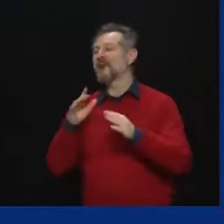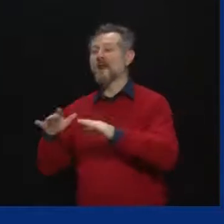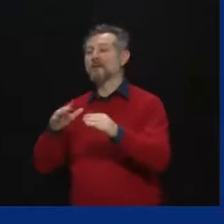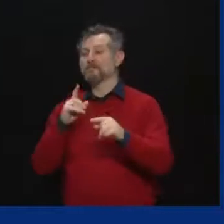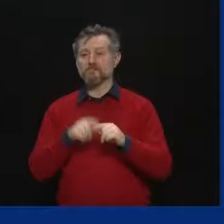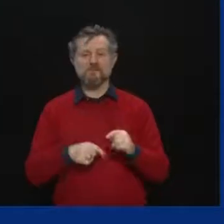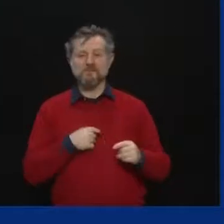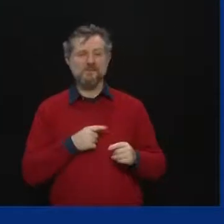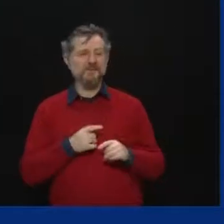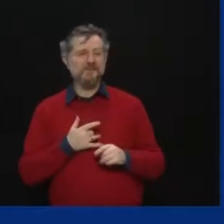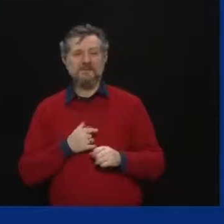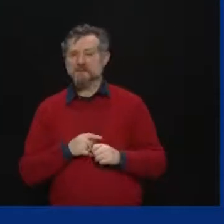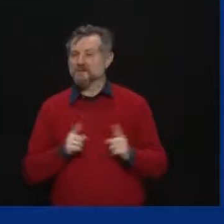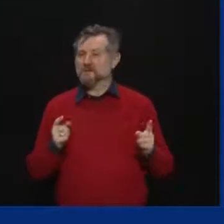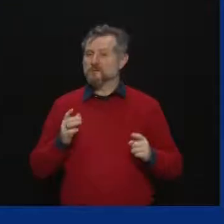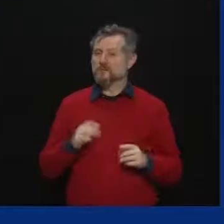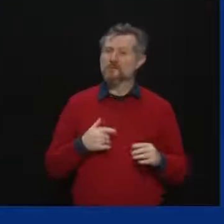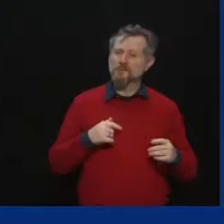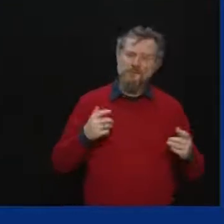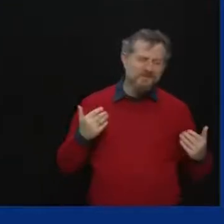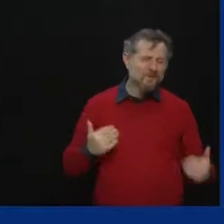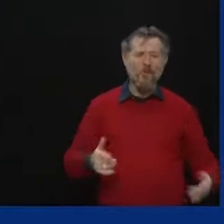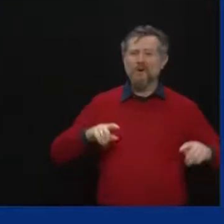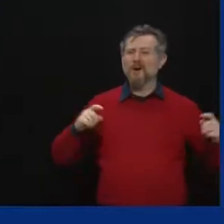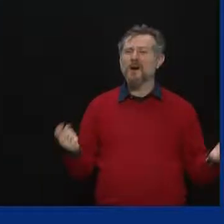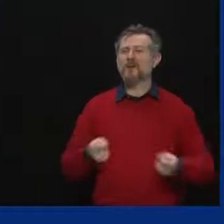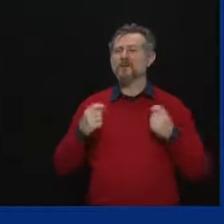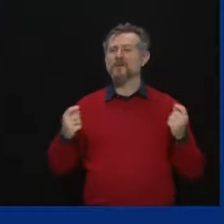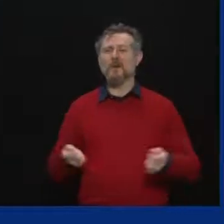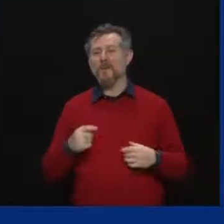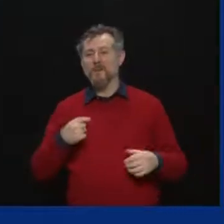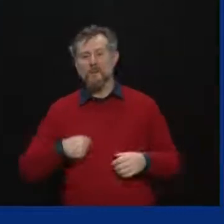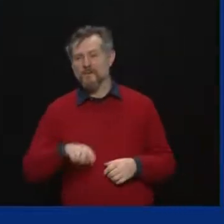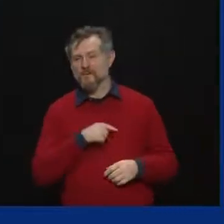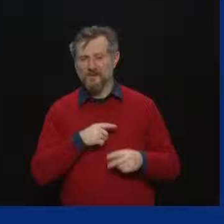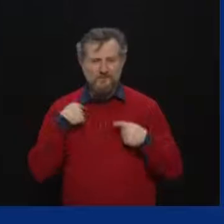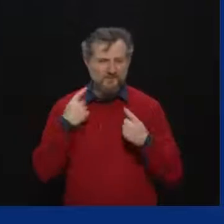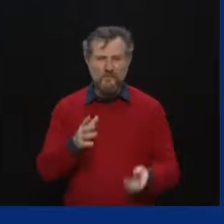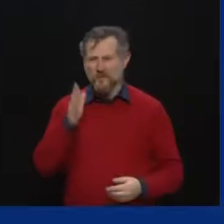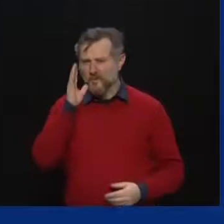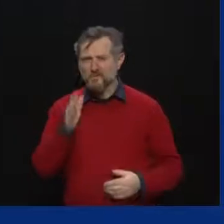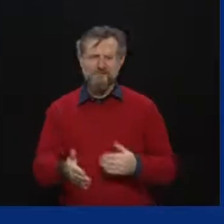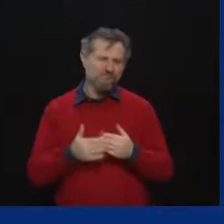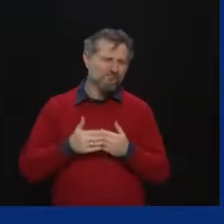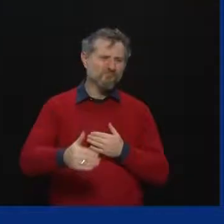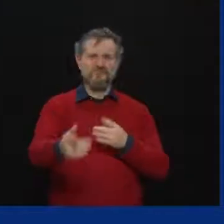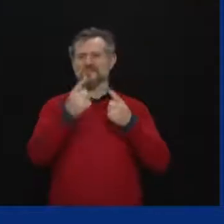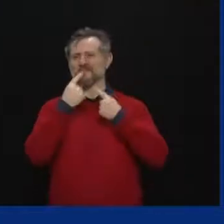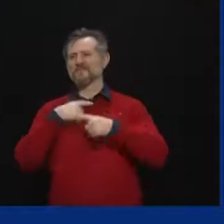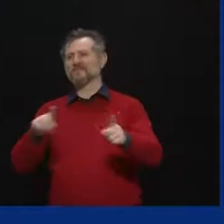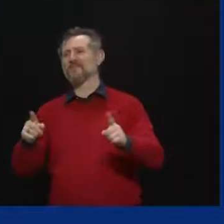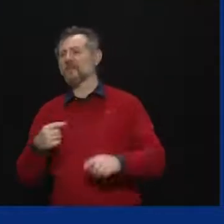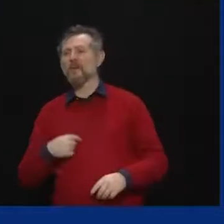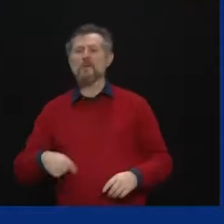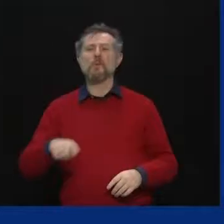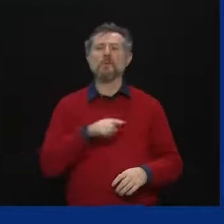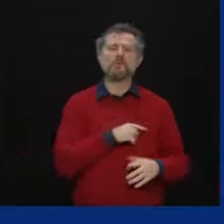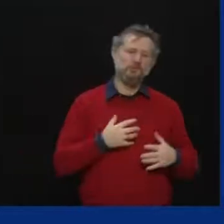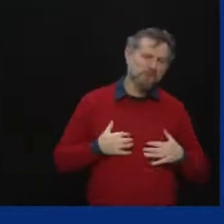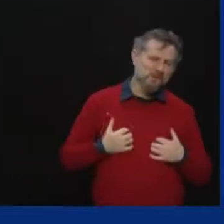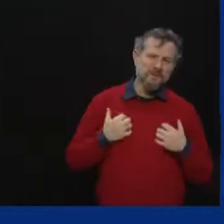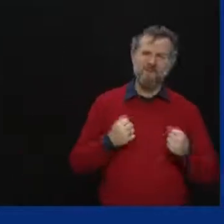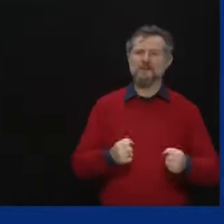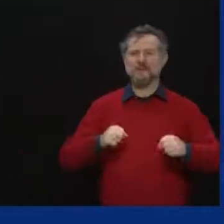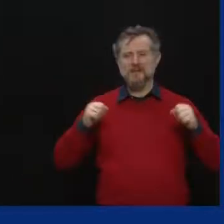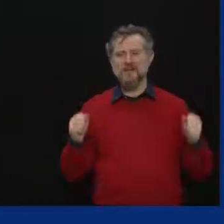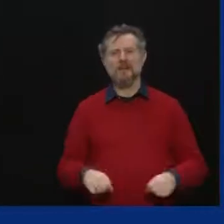So let's celebrate that we've come this far. We will get through this. We are New Yorkers. We're resilient. We can get through this